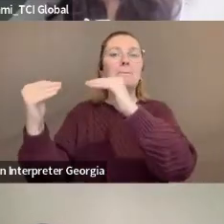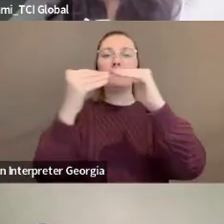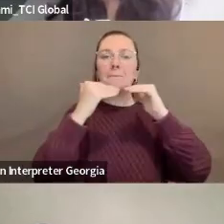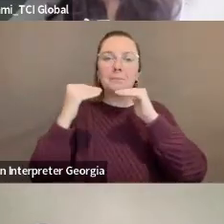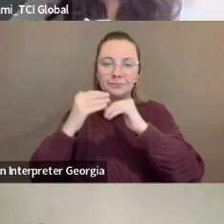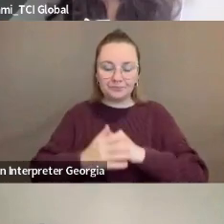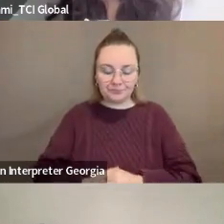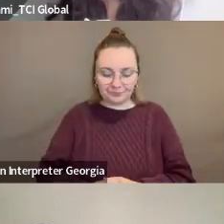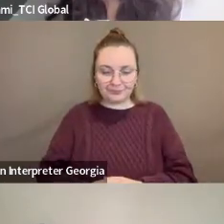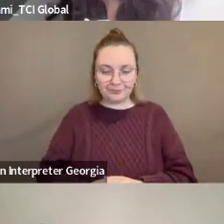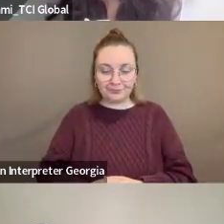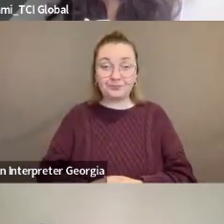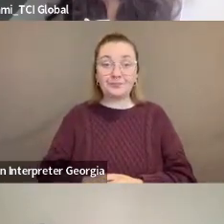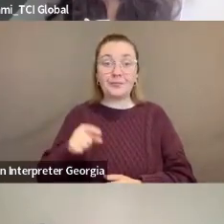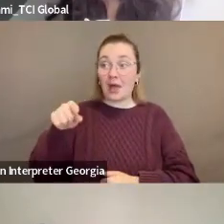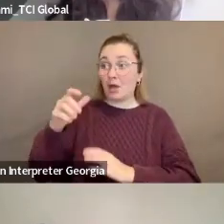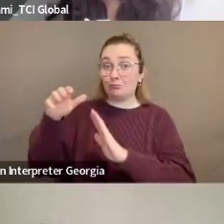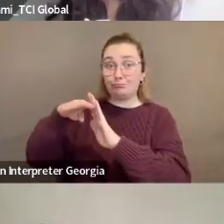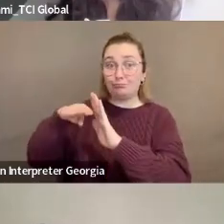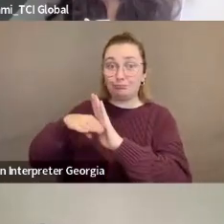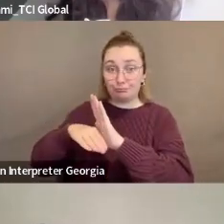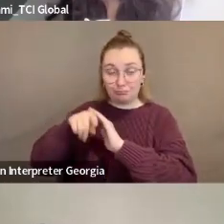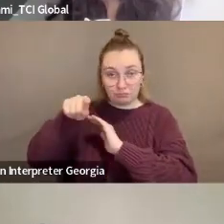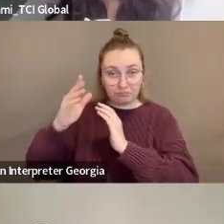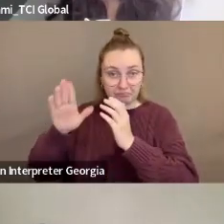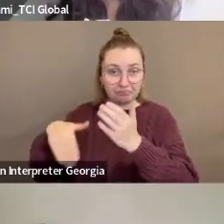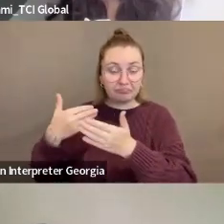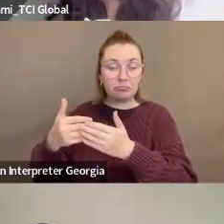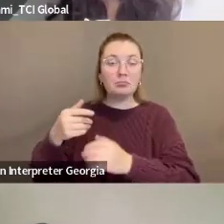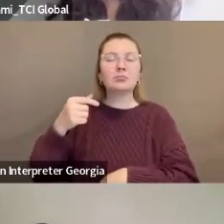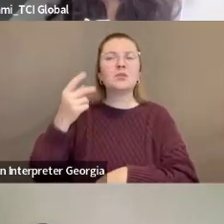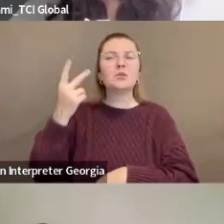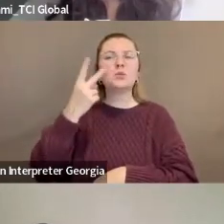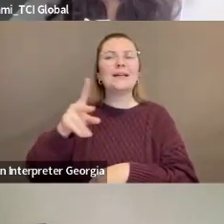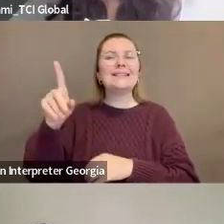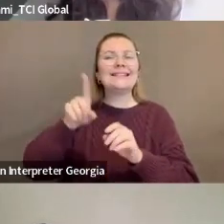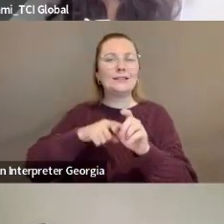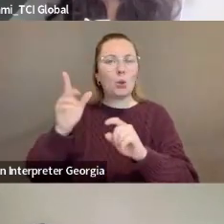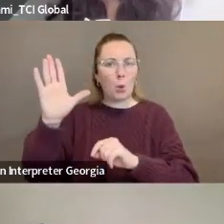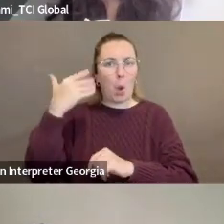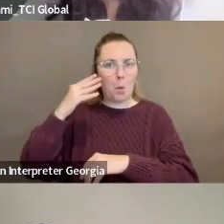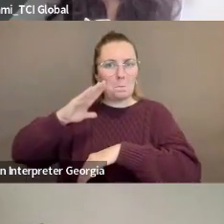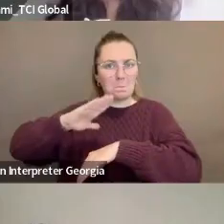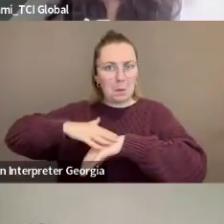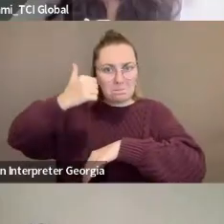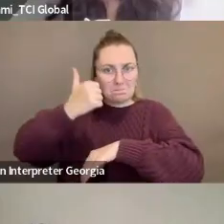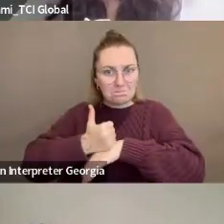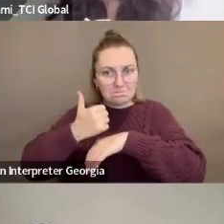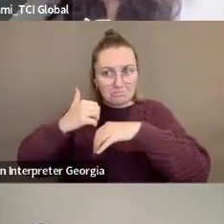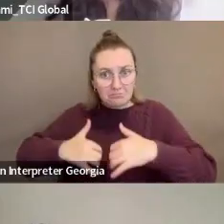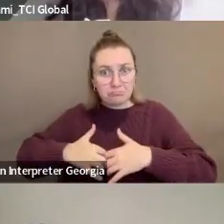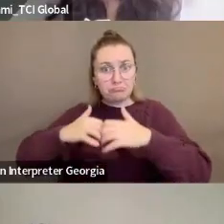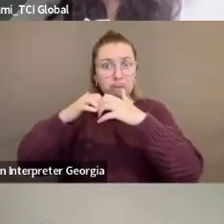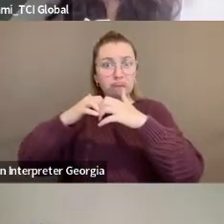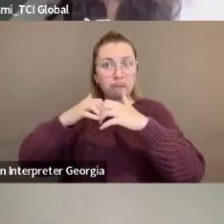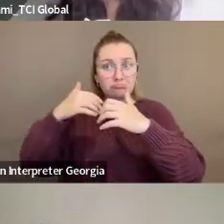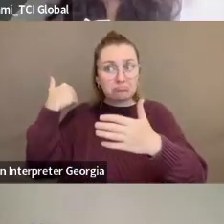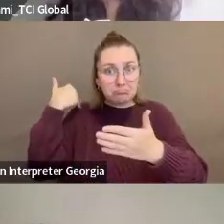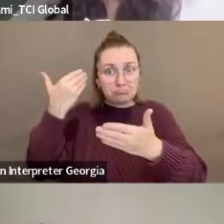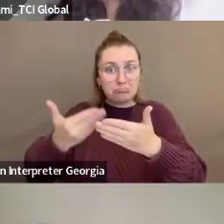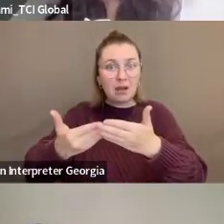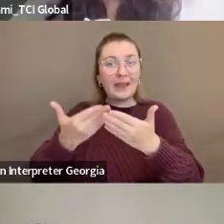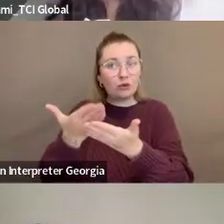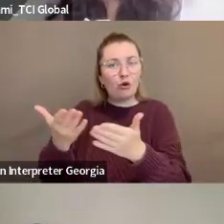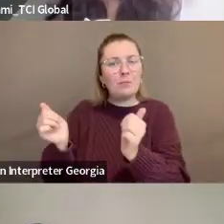20 years on, the question for all of us is how far have we moved from rights on paper to rights in